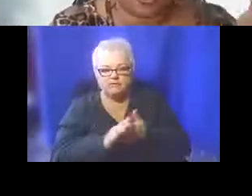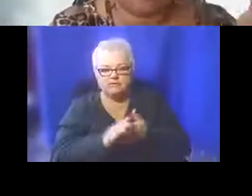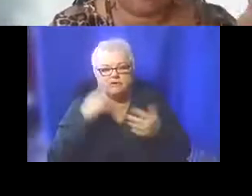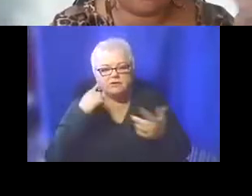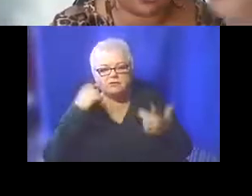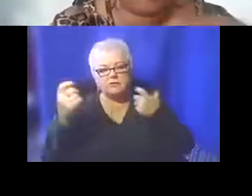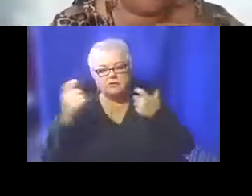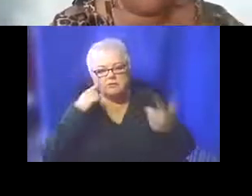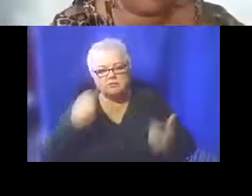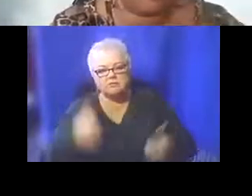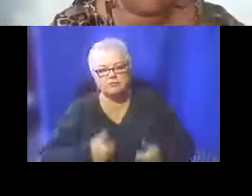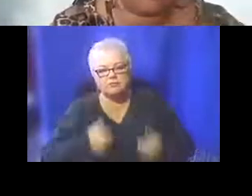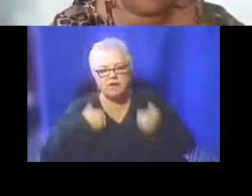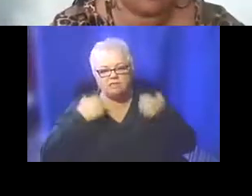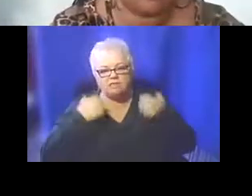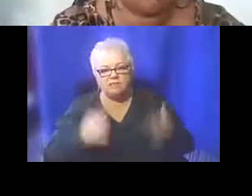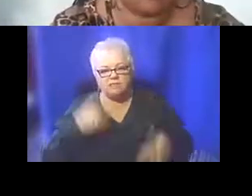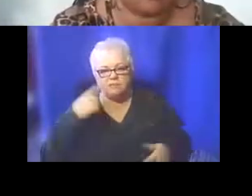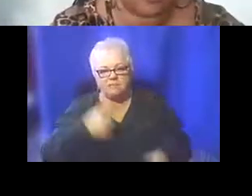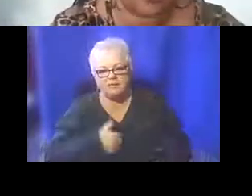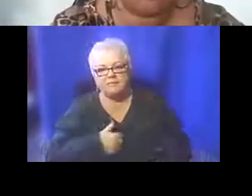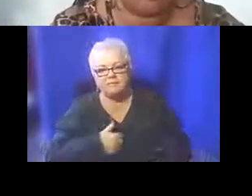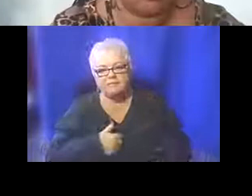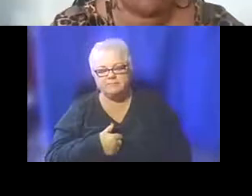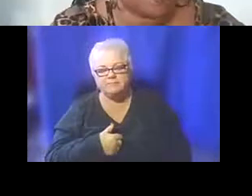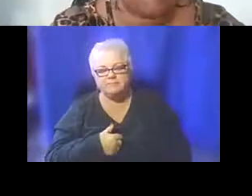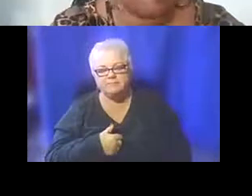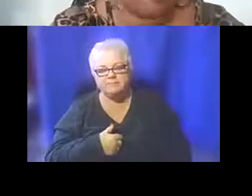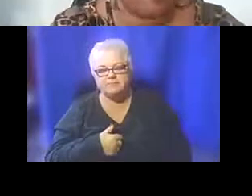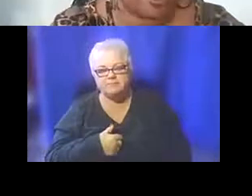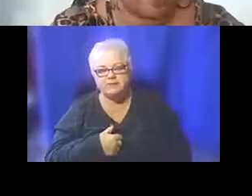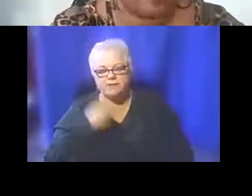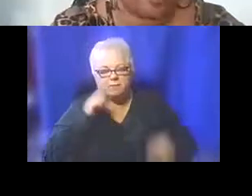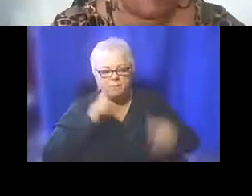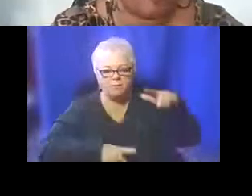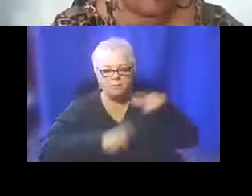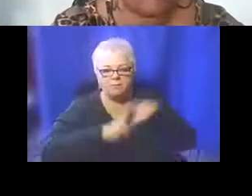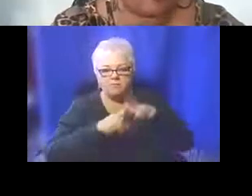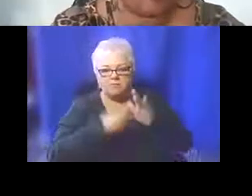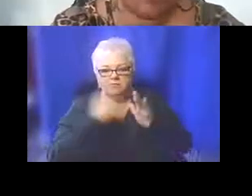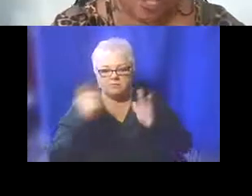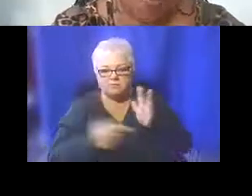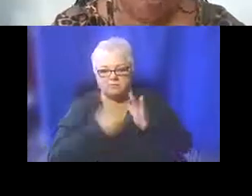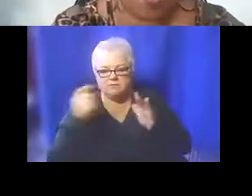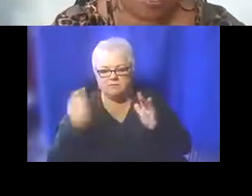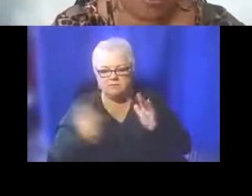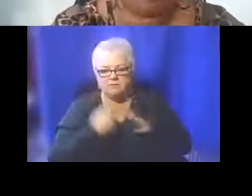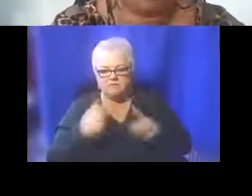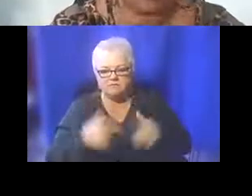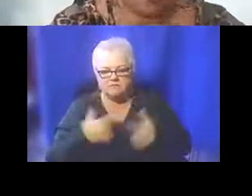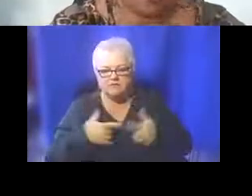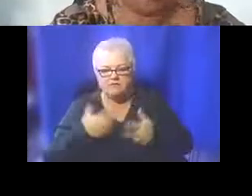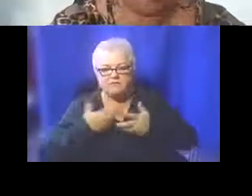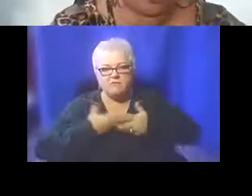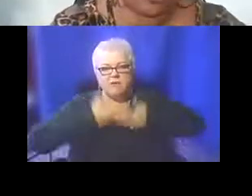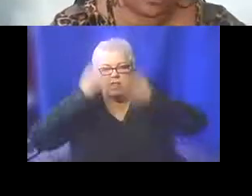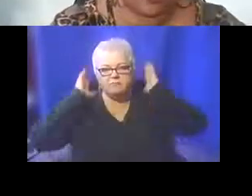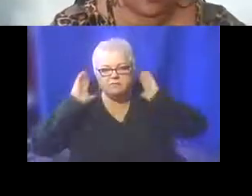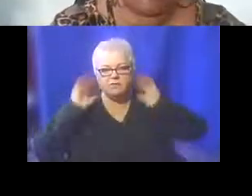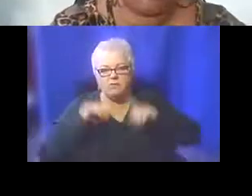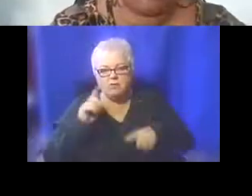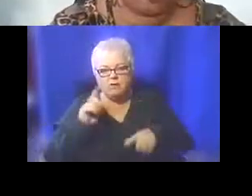about survivors. I know for me, that was always something that would pop up every now and then when I was feeling really overwhelmed or